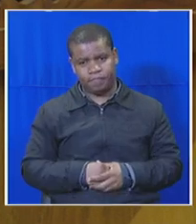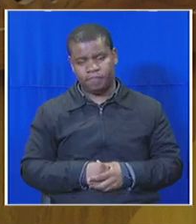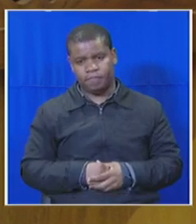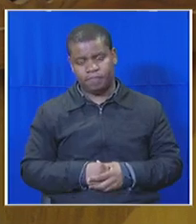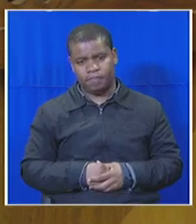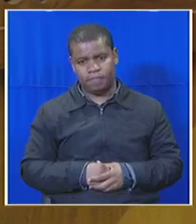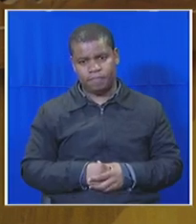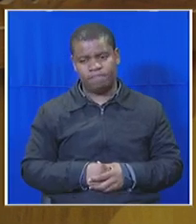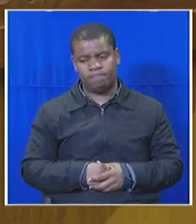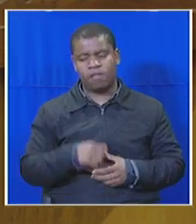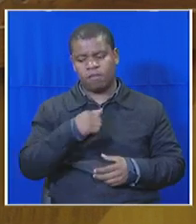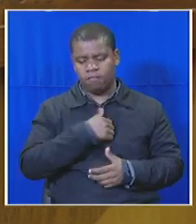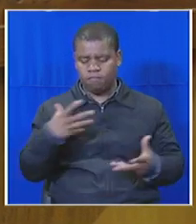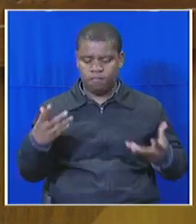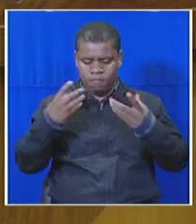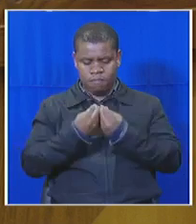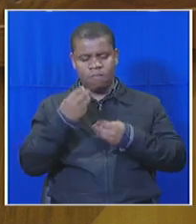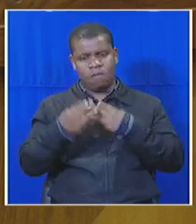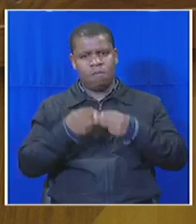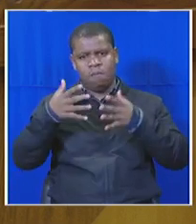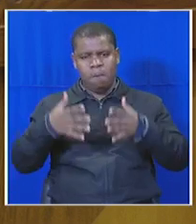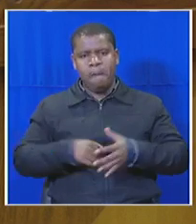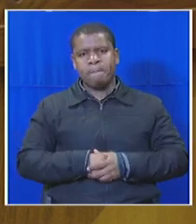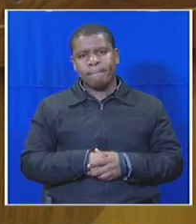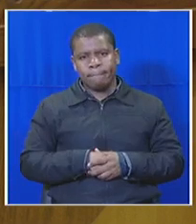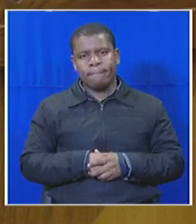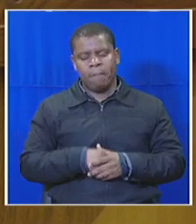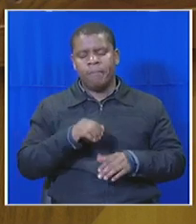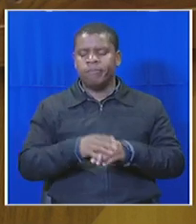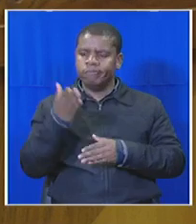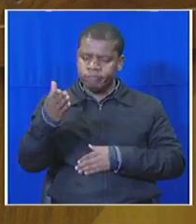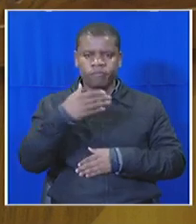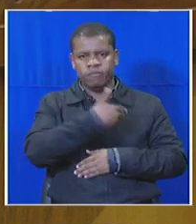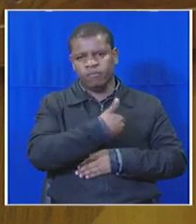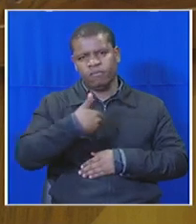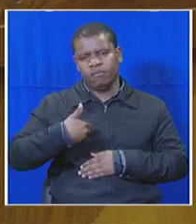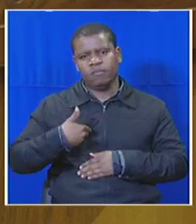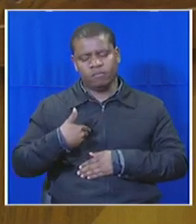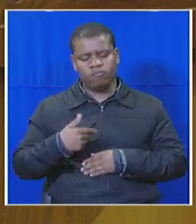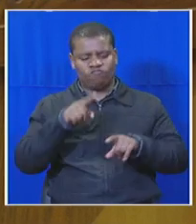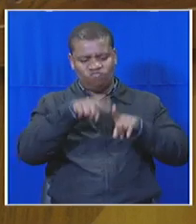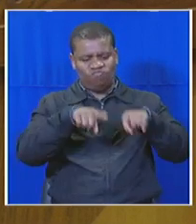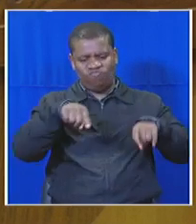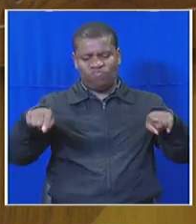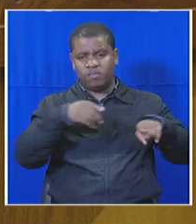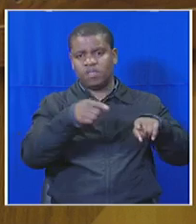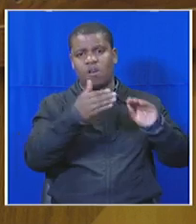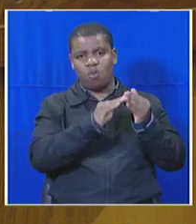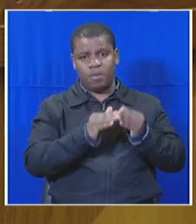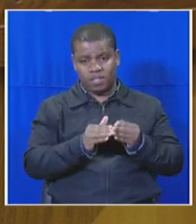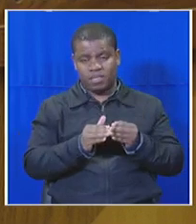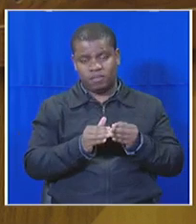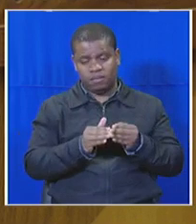and my colleagues. Madam Chairperson, every society and community needs to